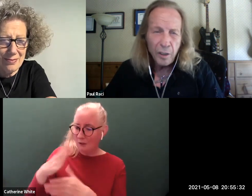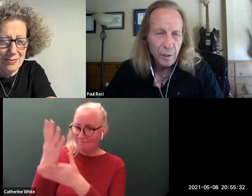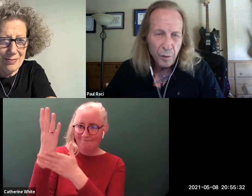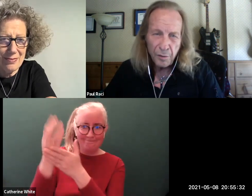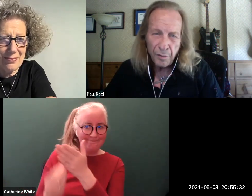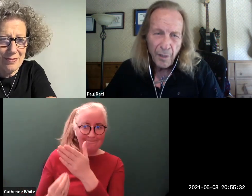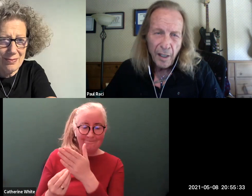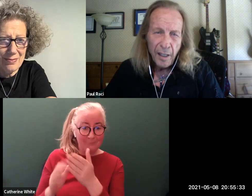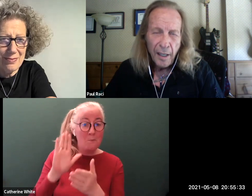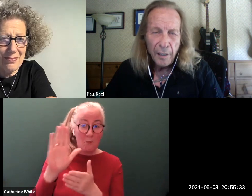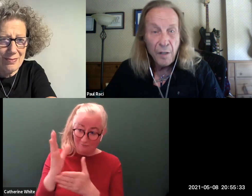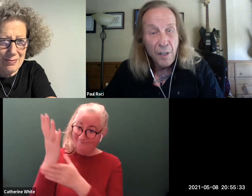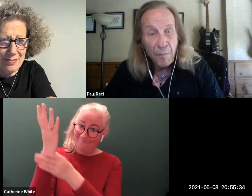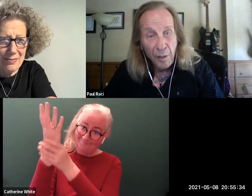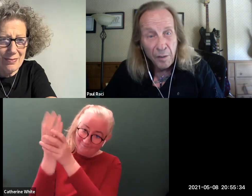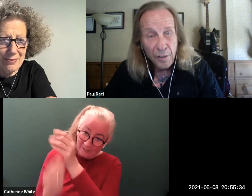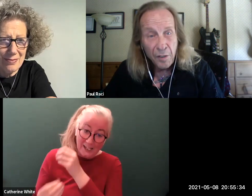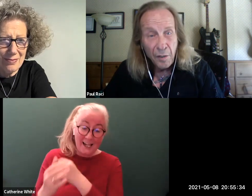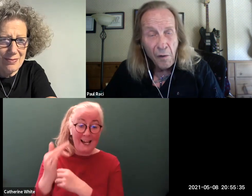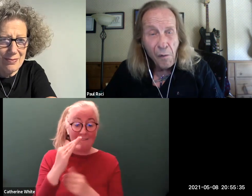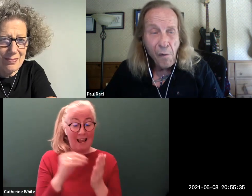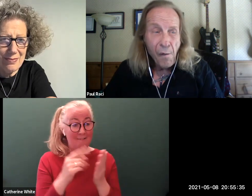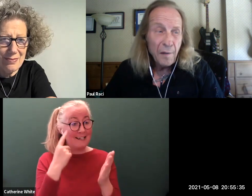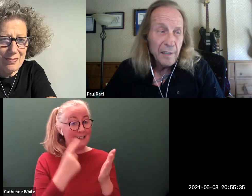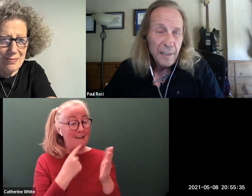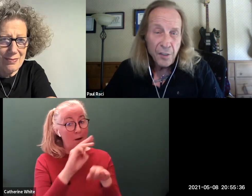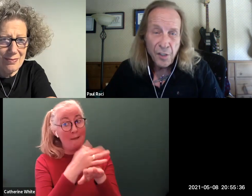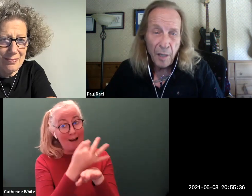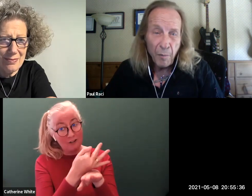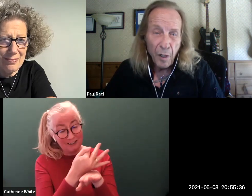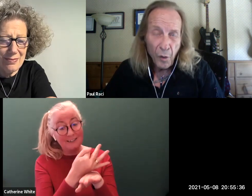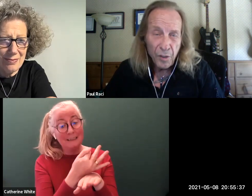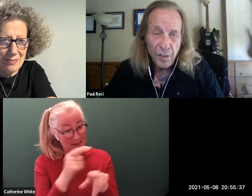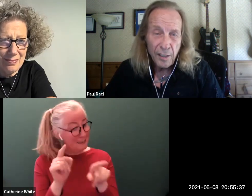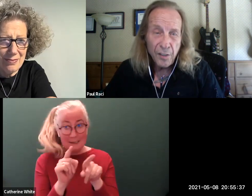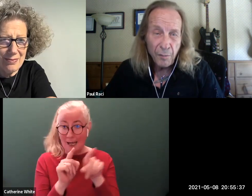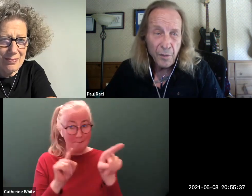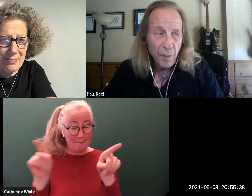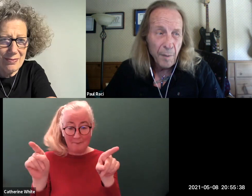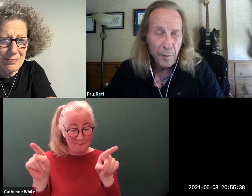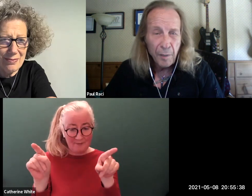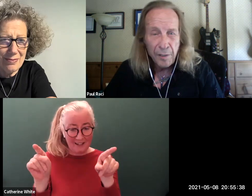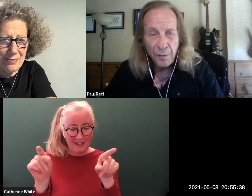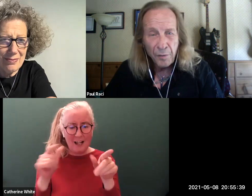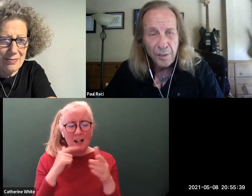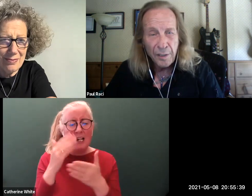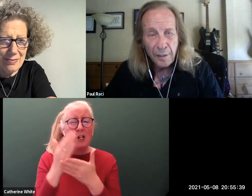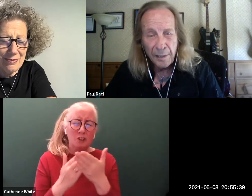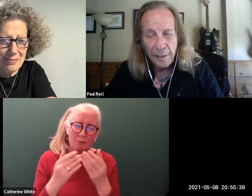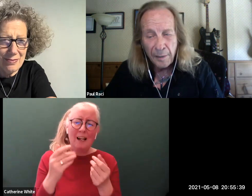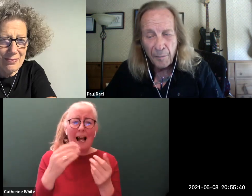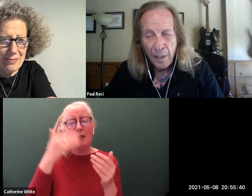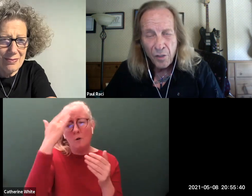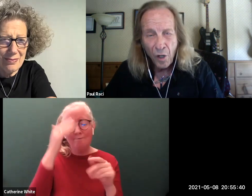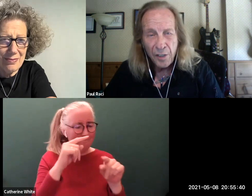all inclusive. And if you have deaf parents, it's the same way, although for some people it can be different. It can